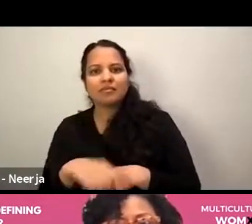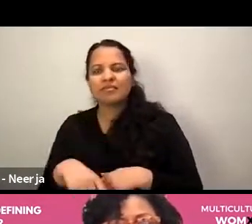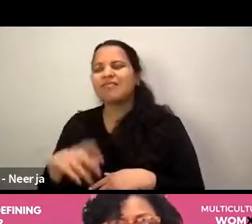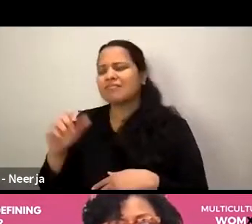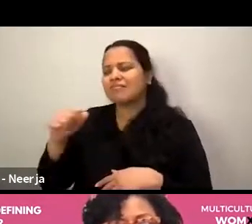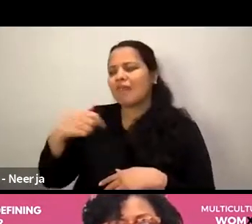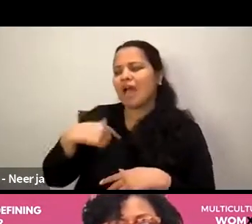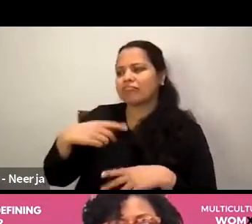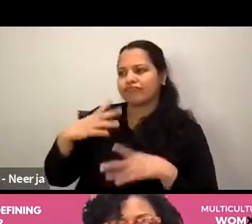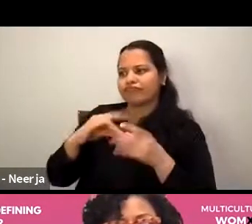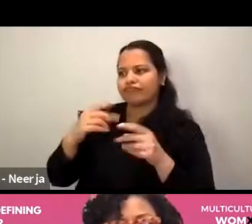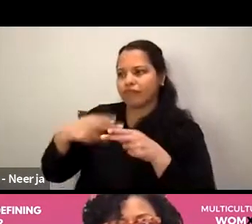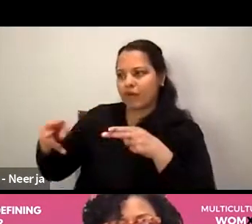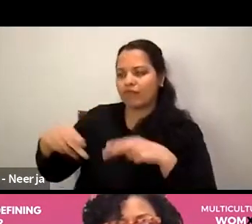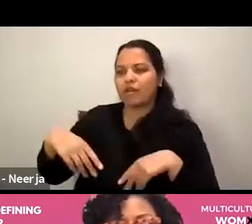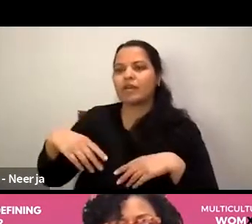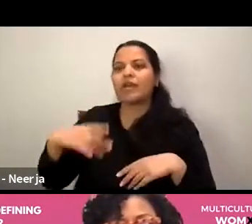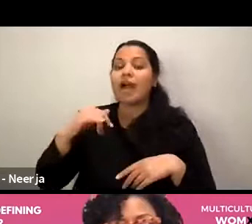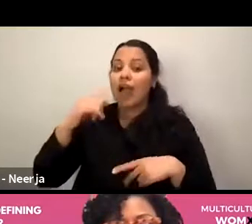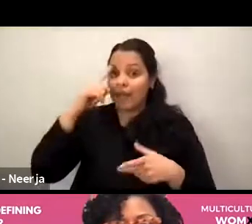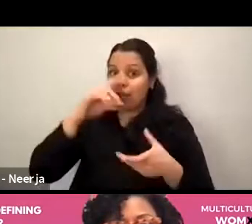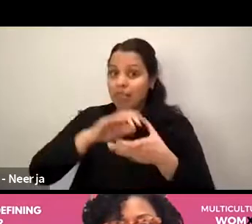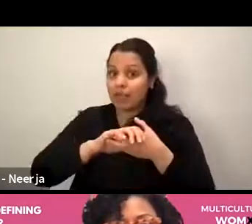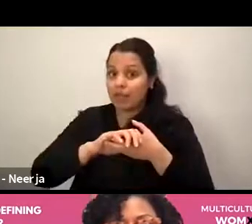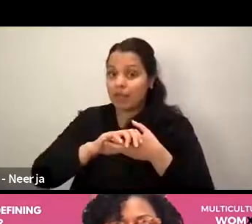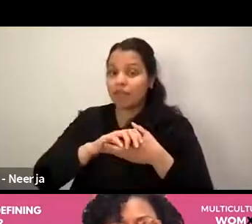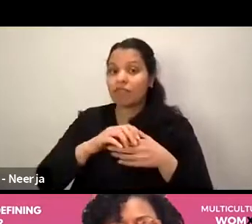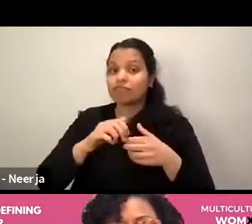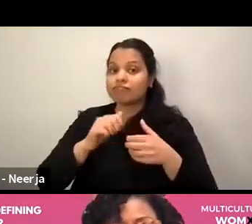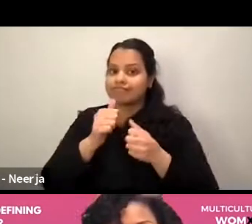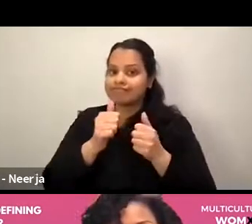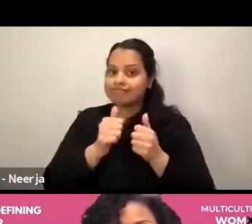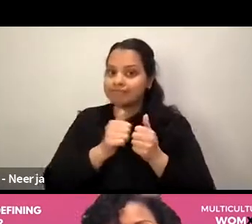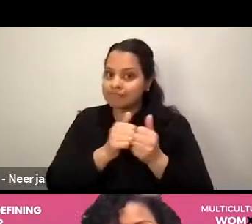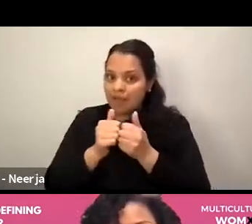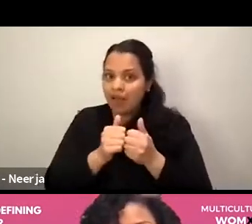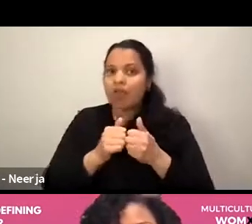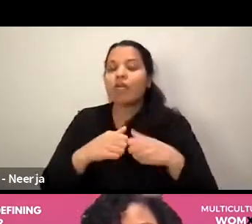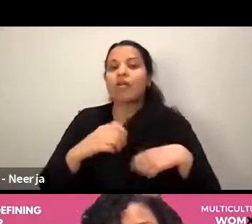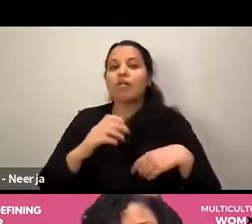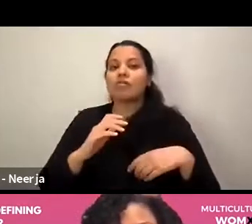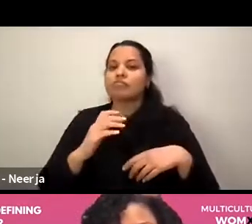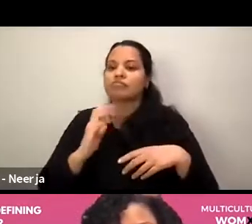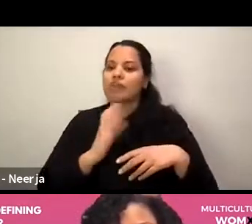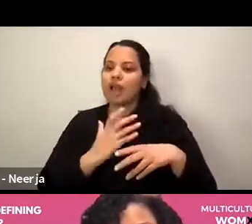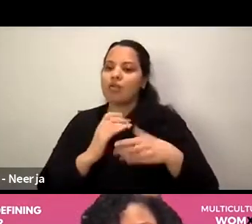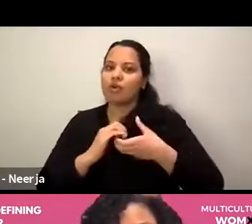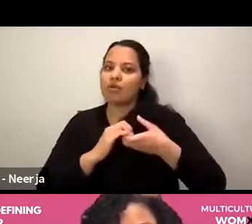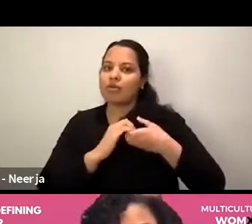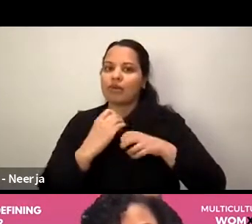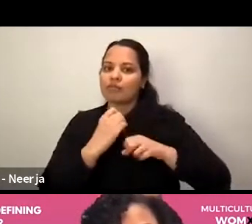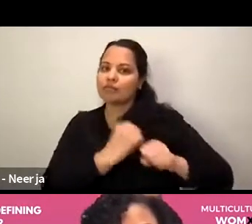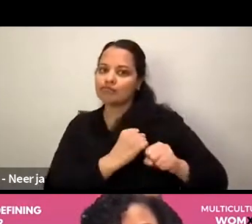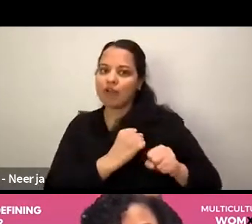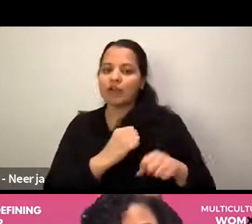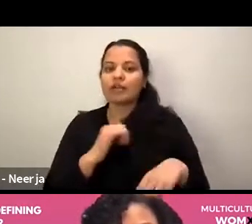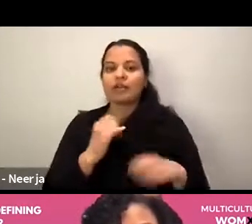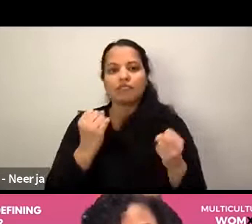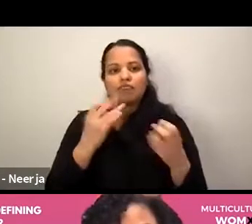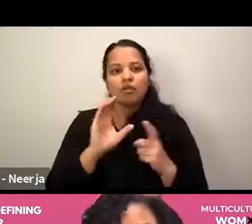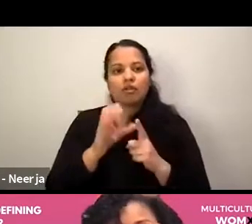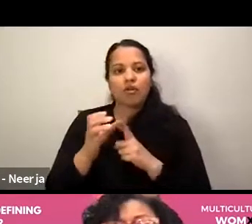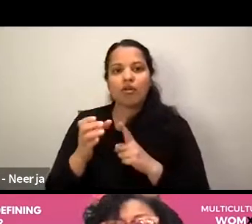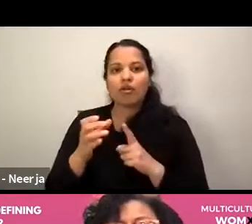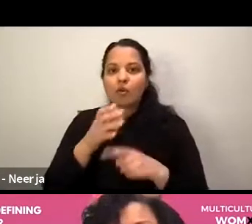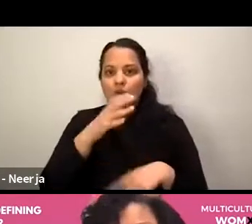I believe that through our collective strengths as multicultural women, we can support each other through empowerment,